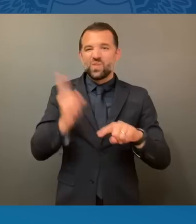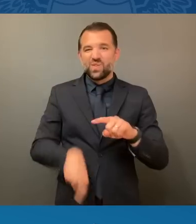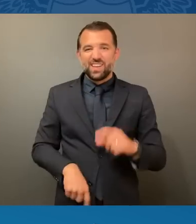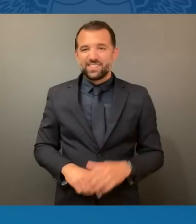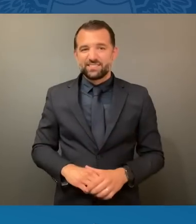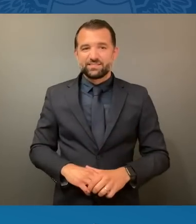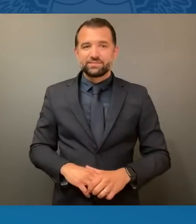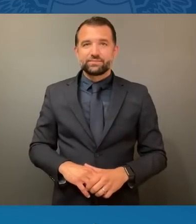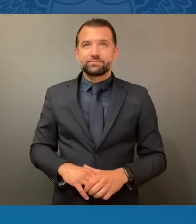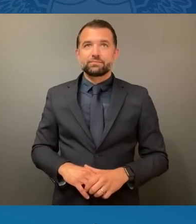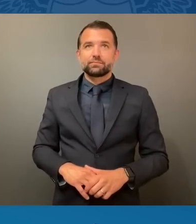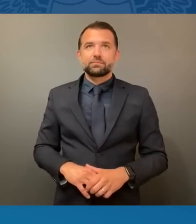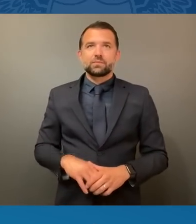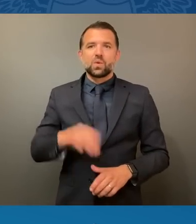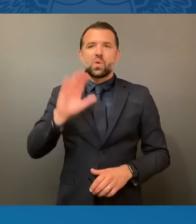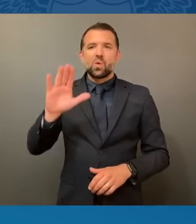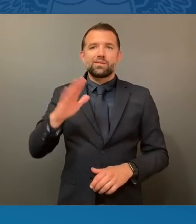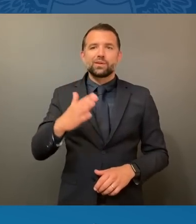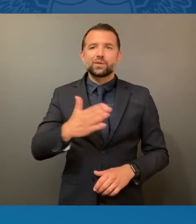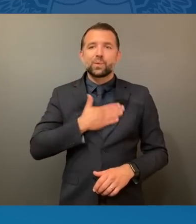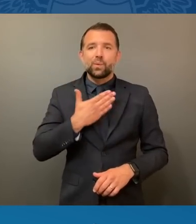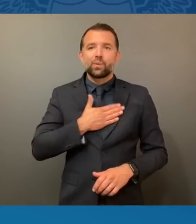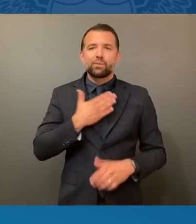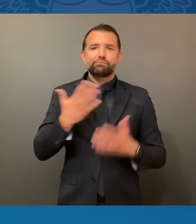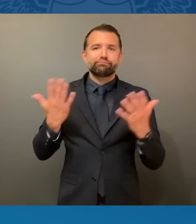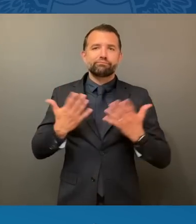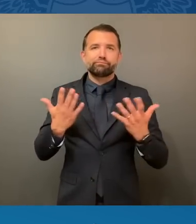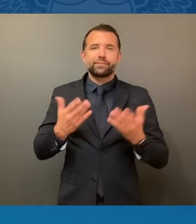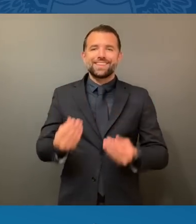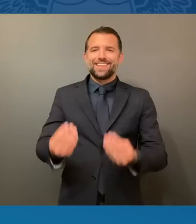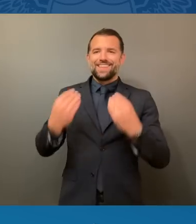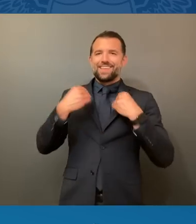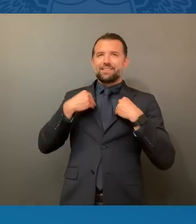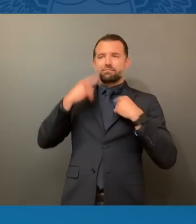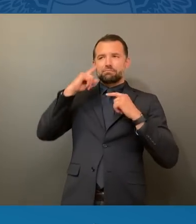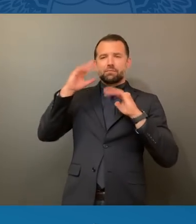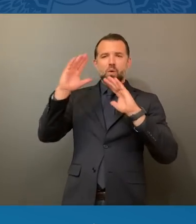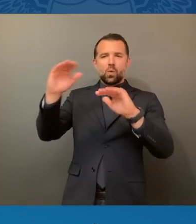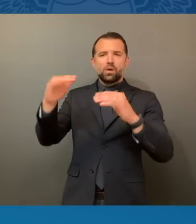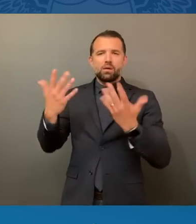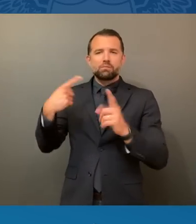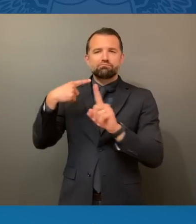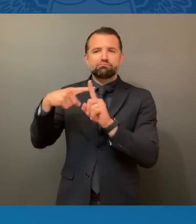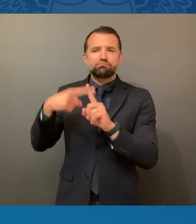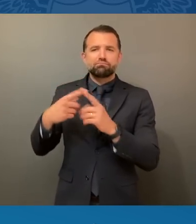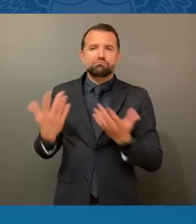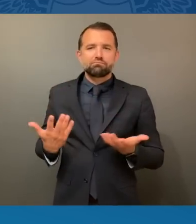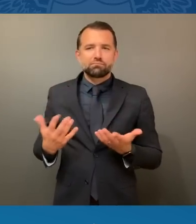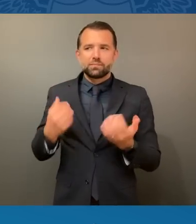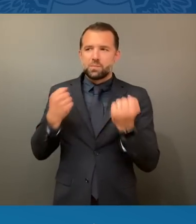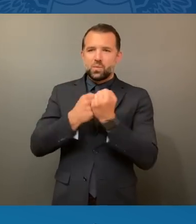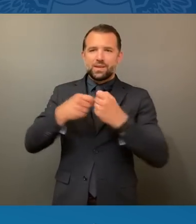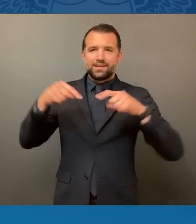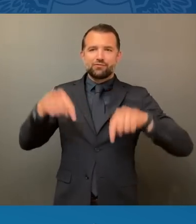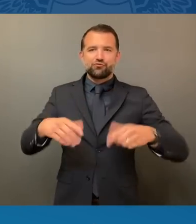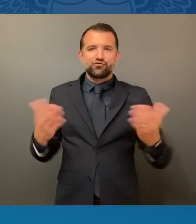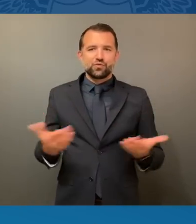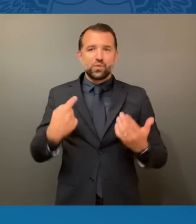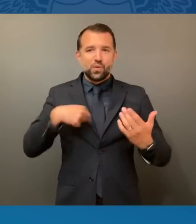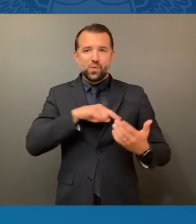hope and some optimism because we are still here and we still have good trouble ahead of